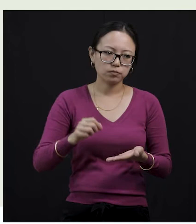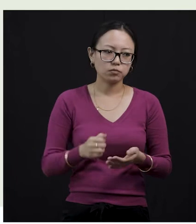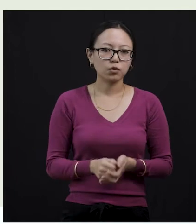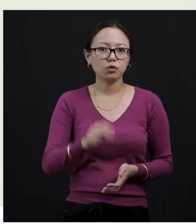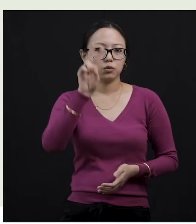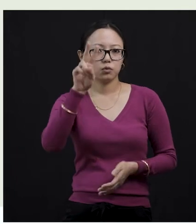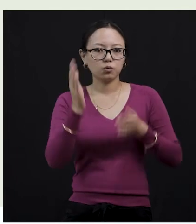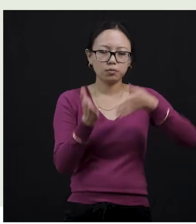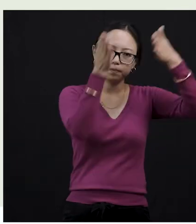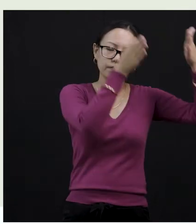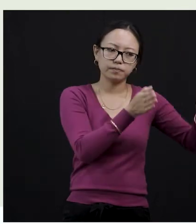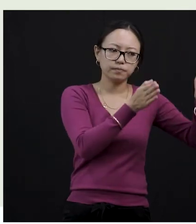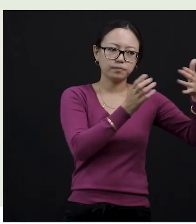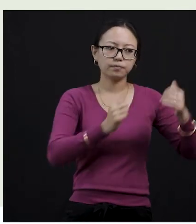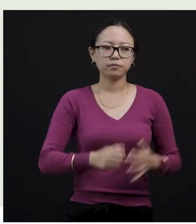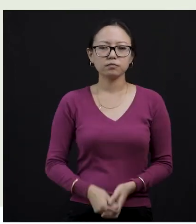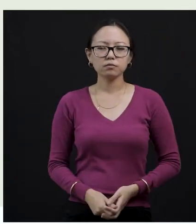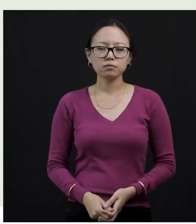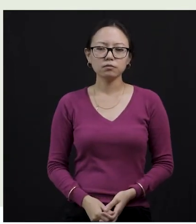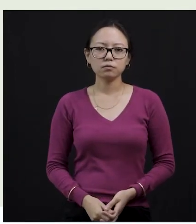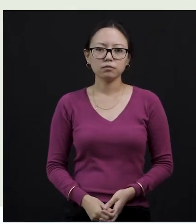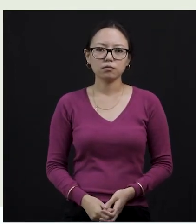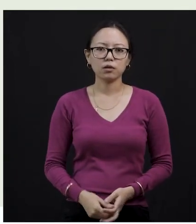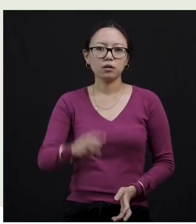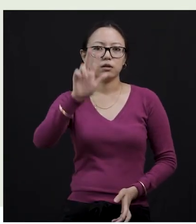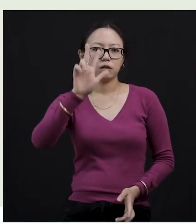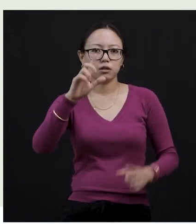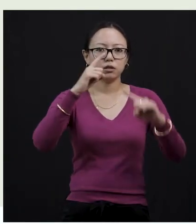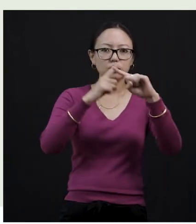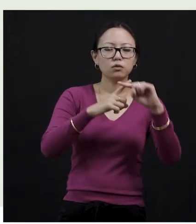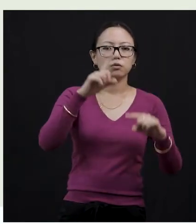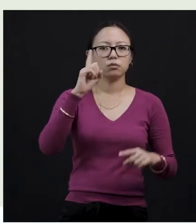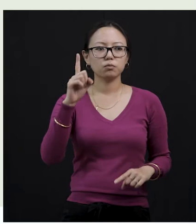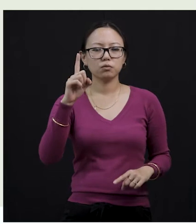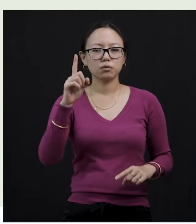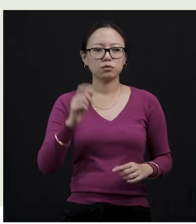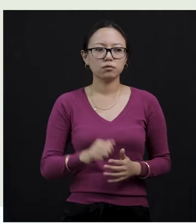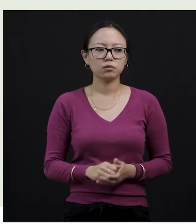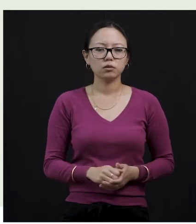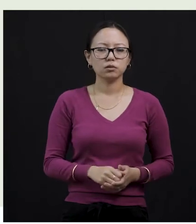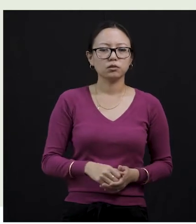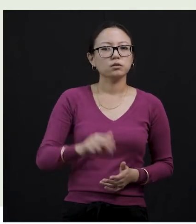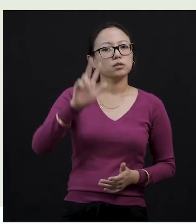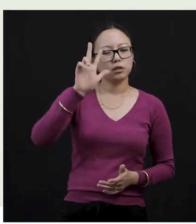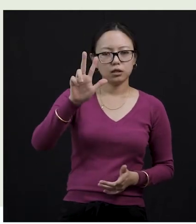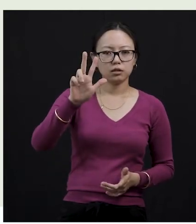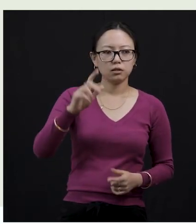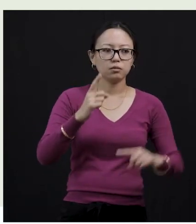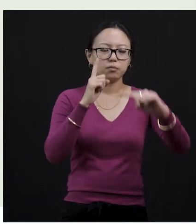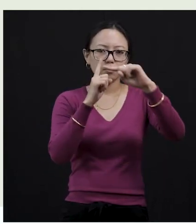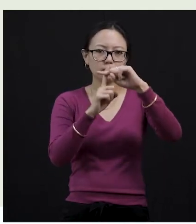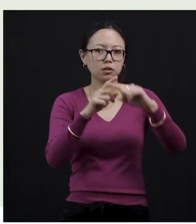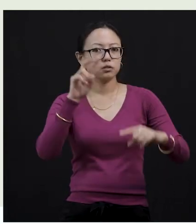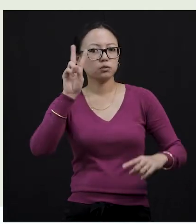then you have carry 2 along with you. Next will be 8 into 1. It will be 8 and then the carry